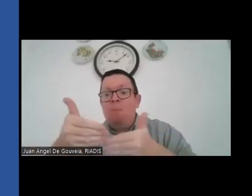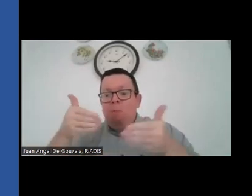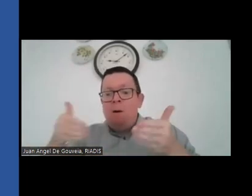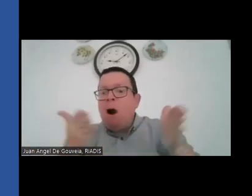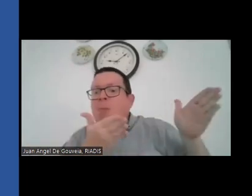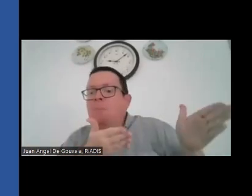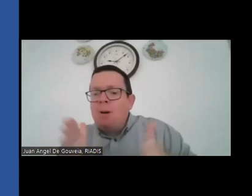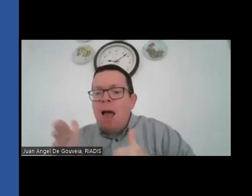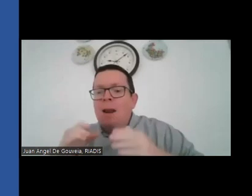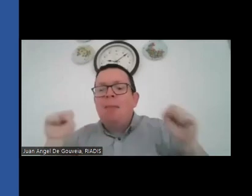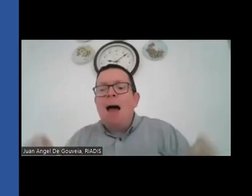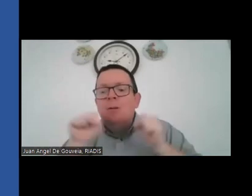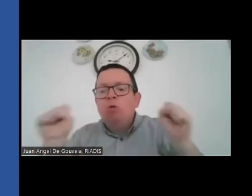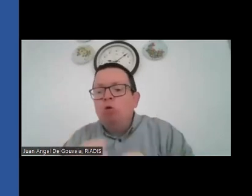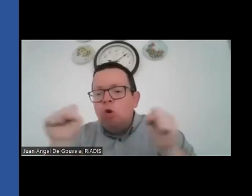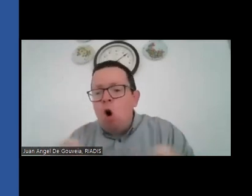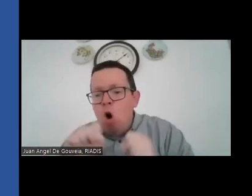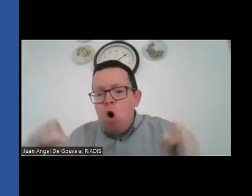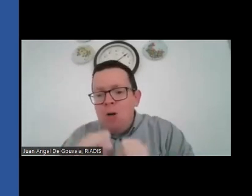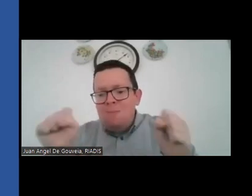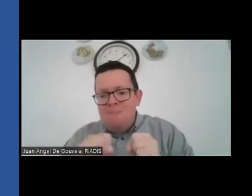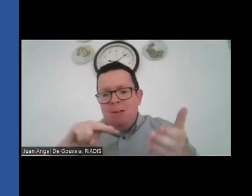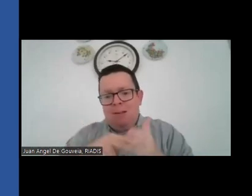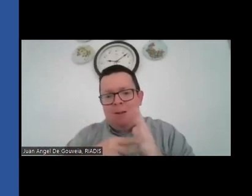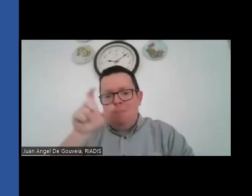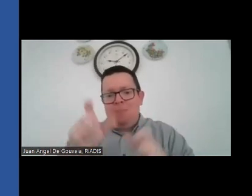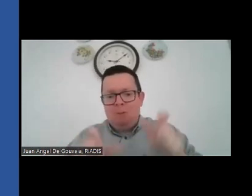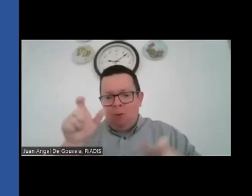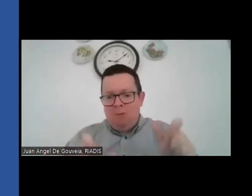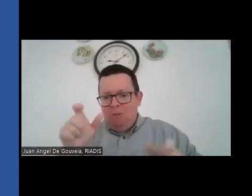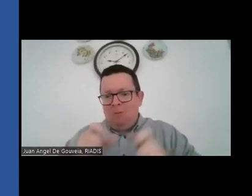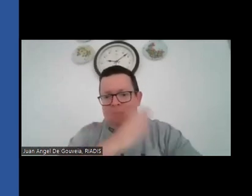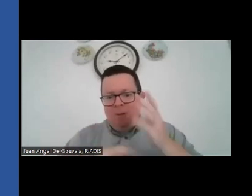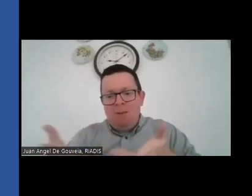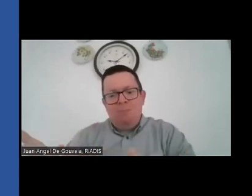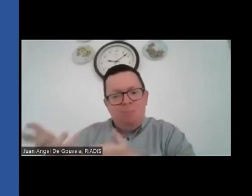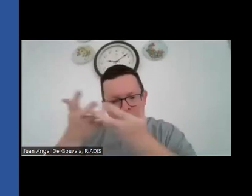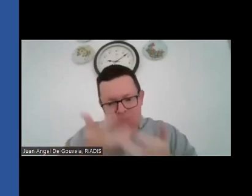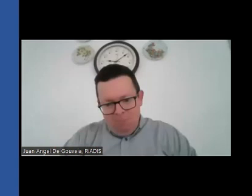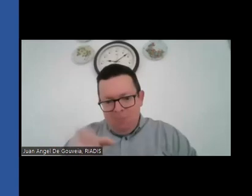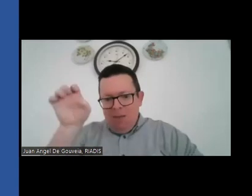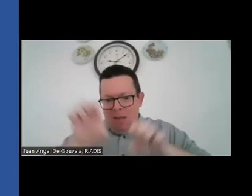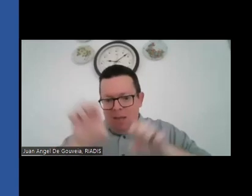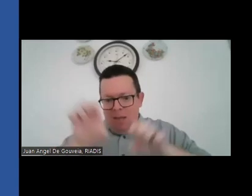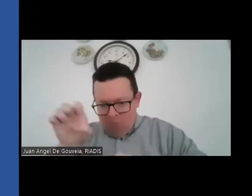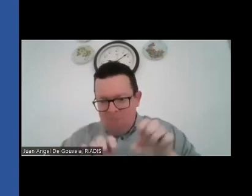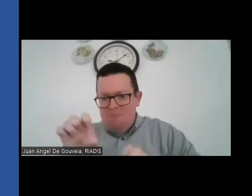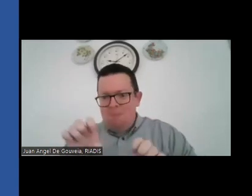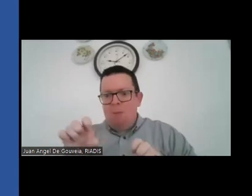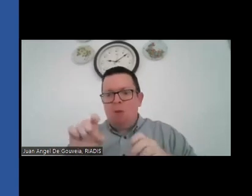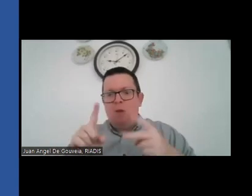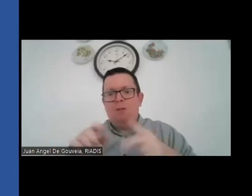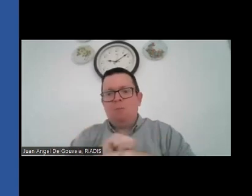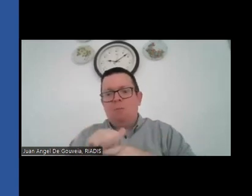in inclusion for disaster risk management. This is the first phase. What are the second? The phase of implementation. In